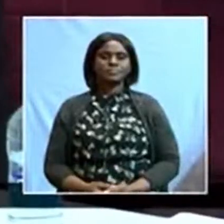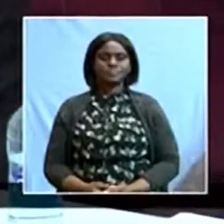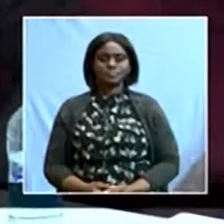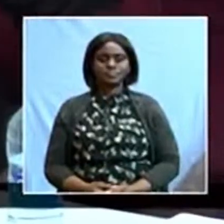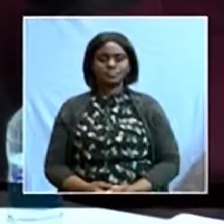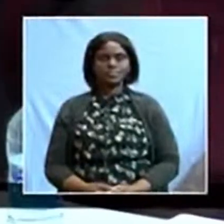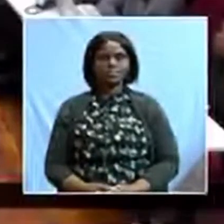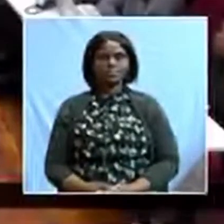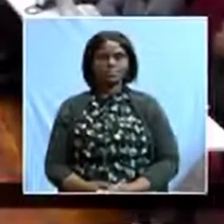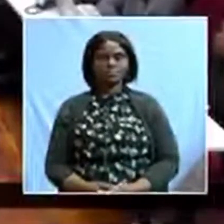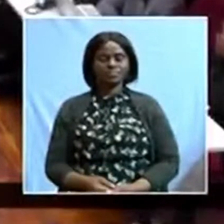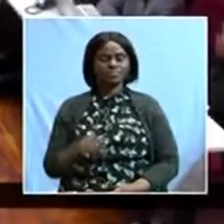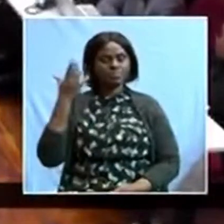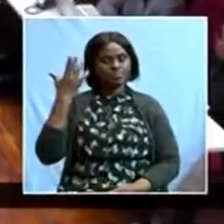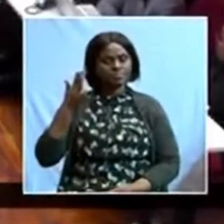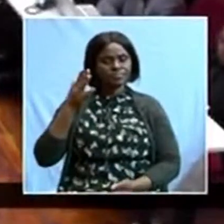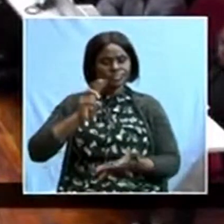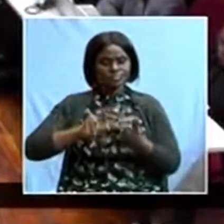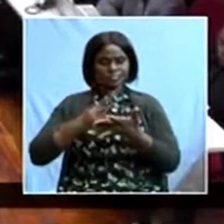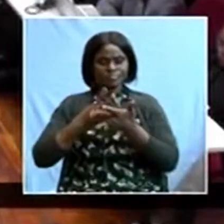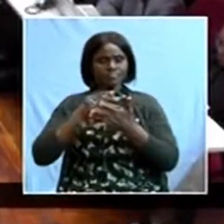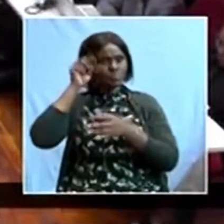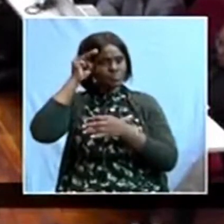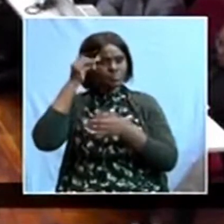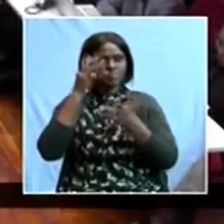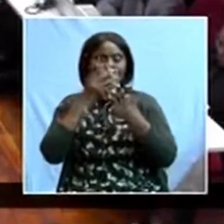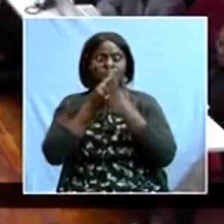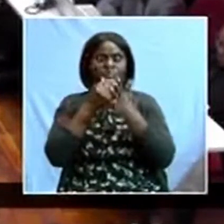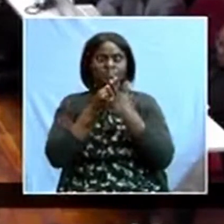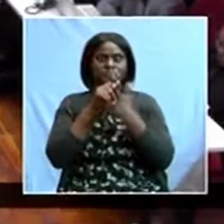so much. Our permanent witness from the Ministry of Finance.